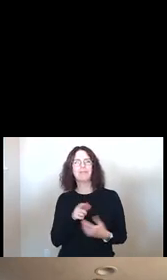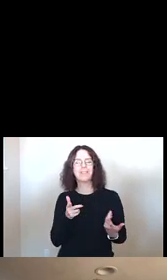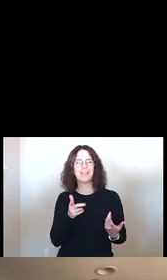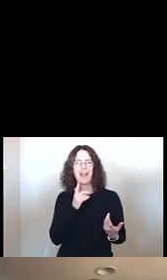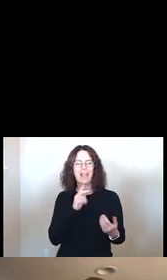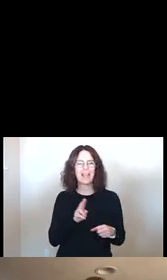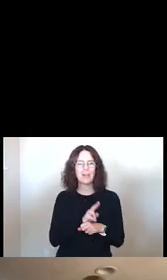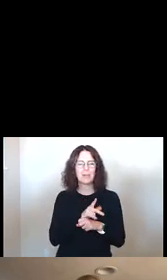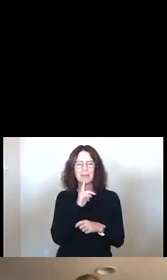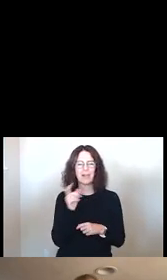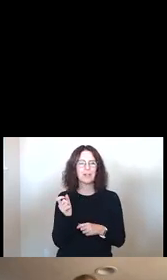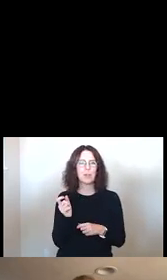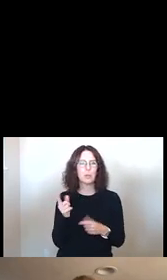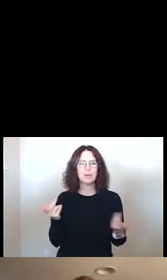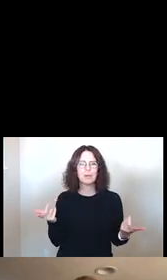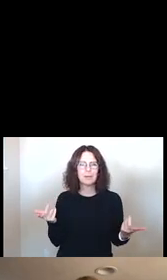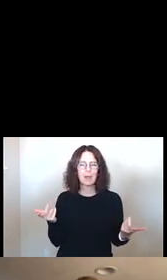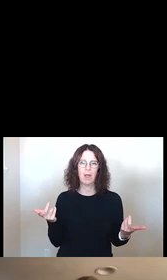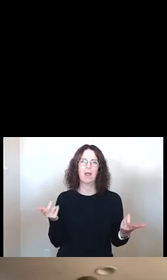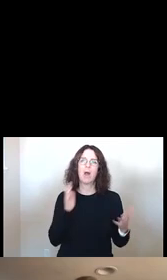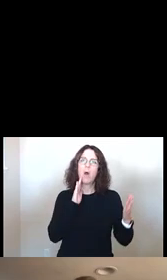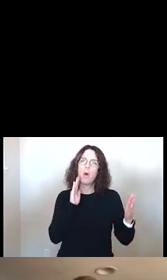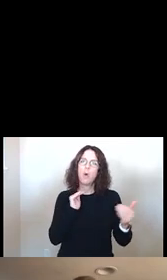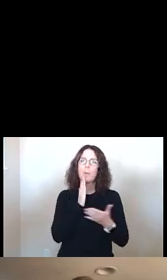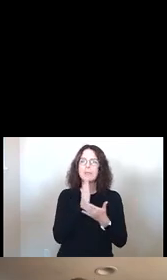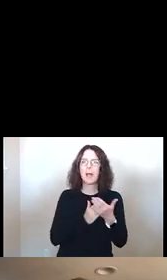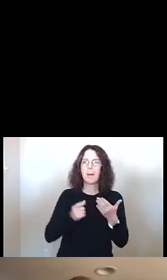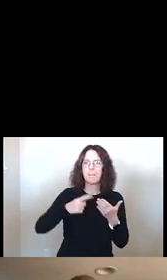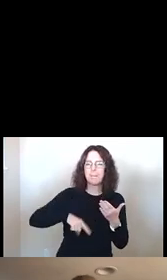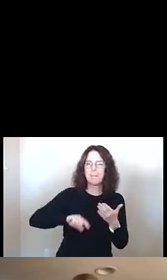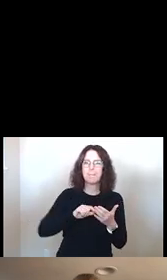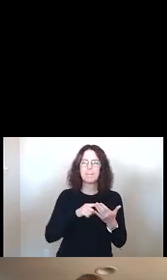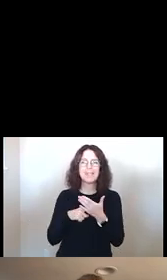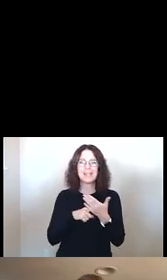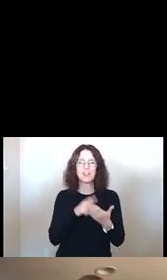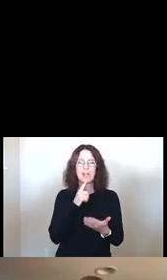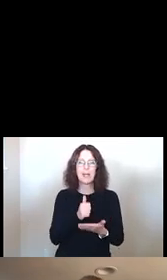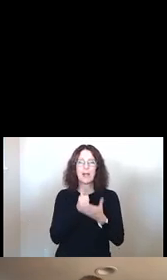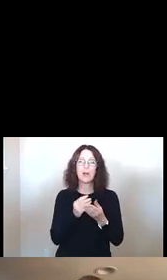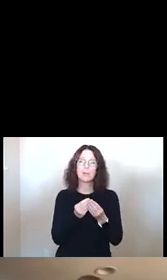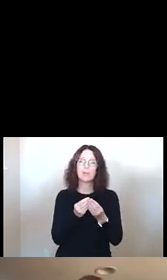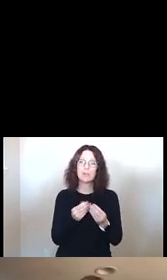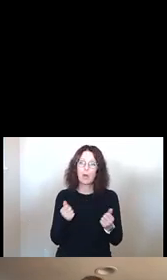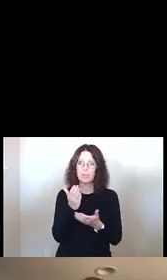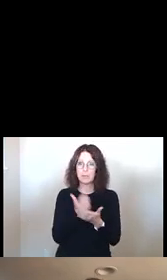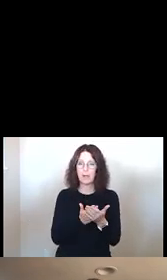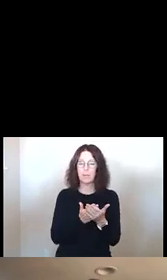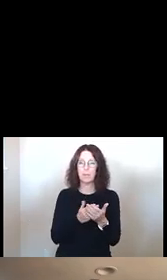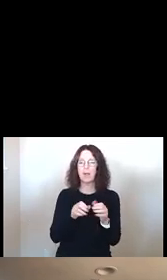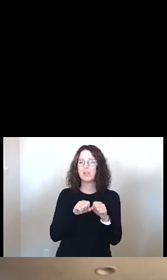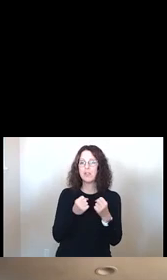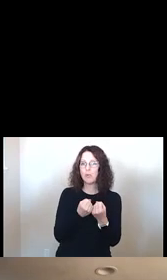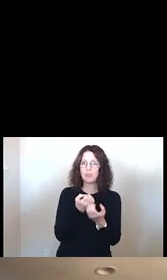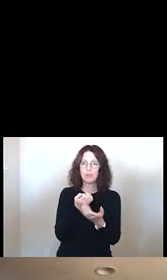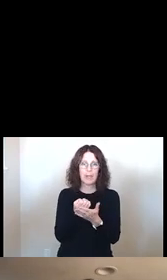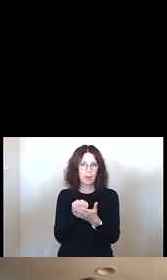analyzed and hopefully solve some of the social and economic problems that we are facing right now.